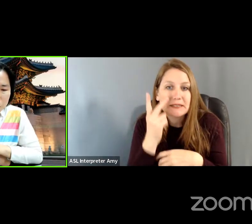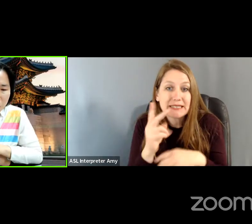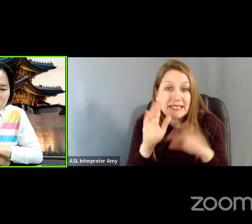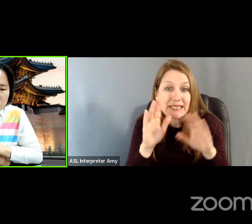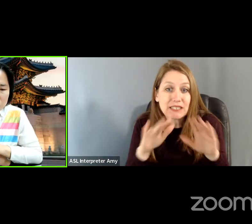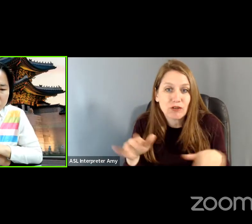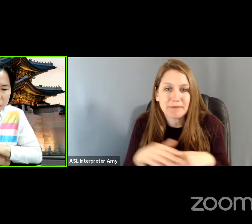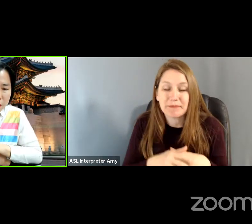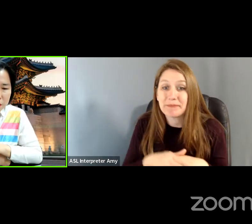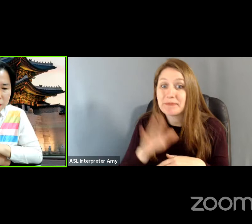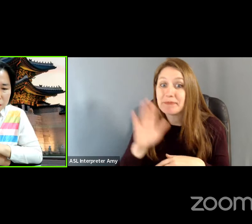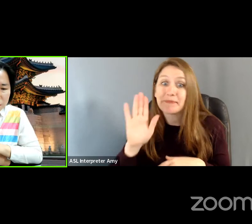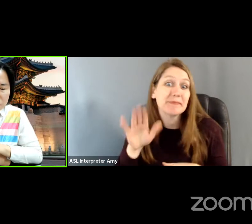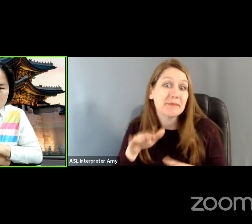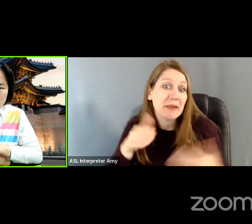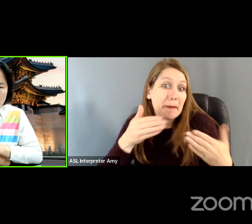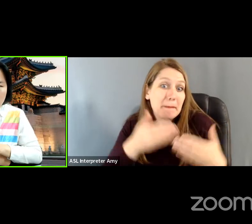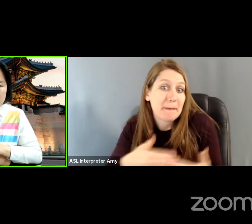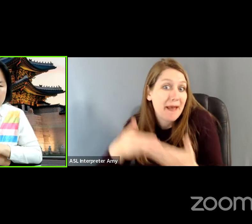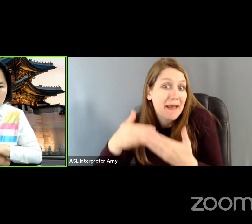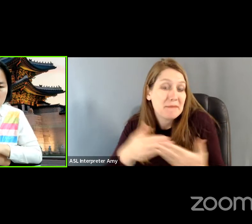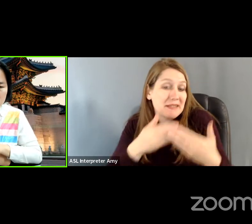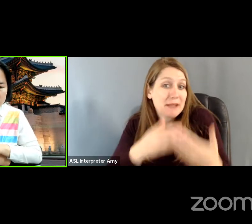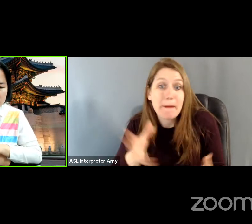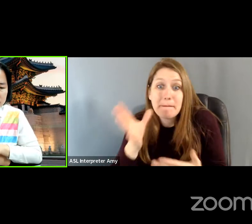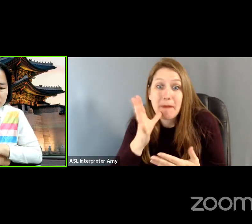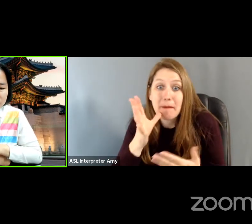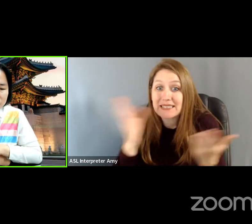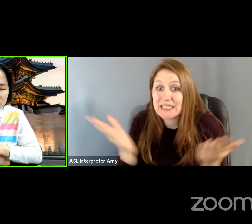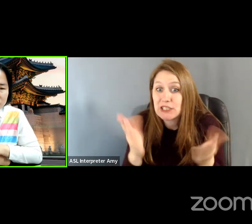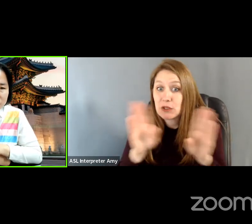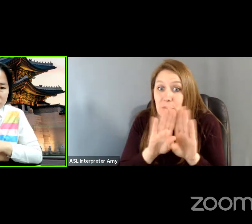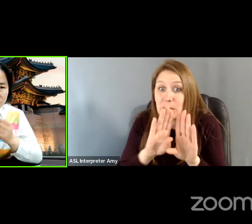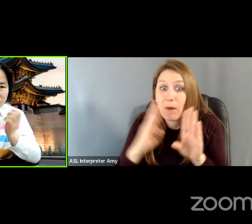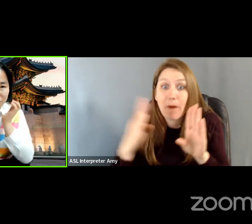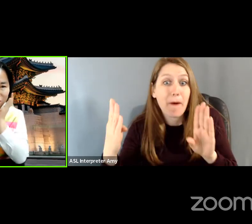Babies, mommy's here, so open the door.